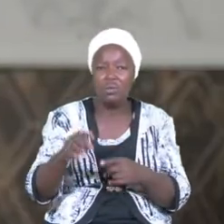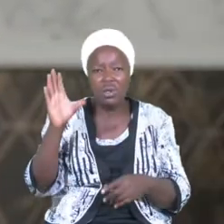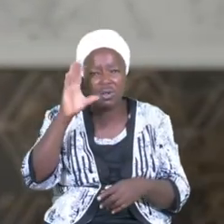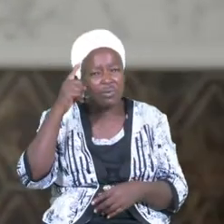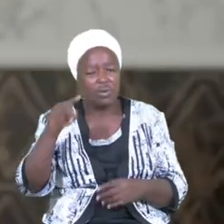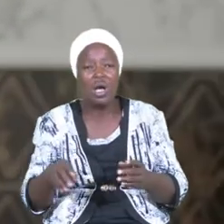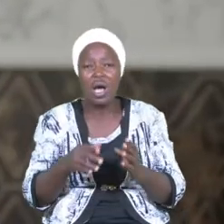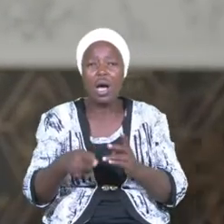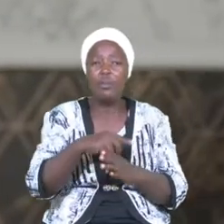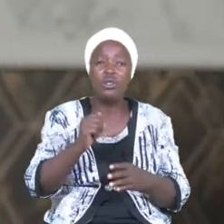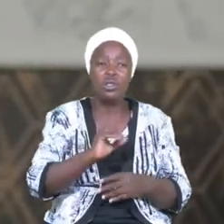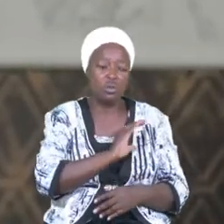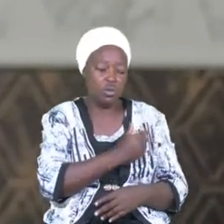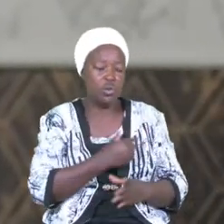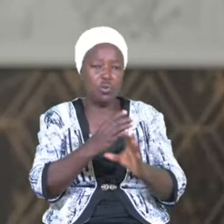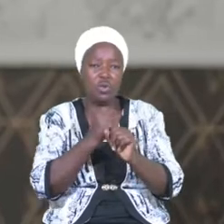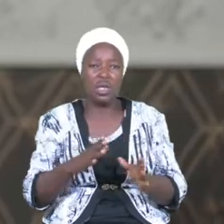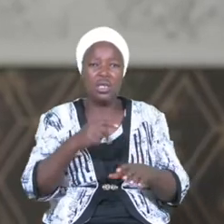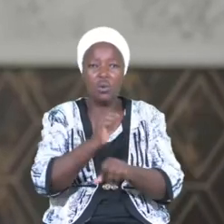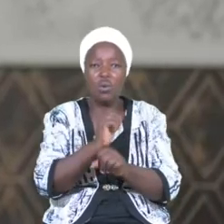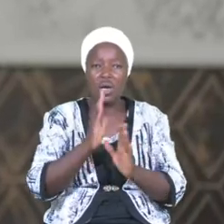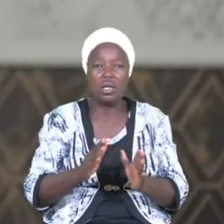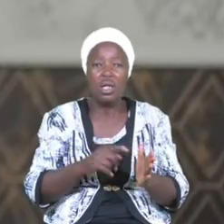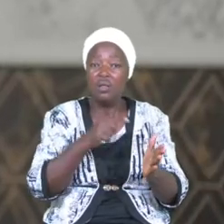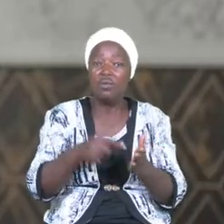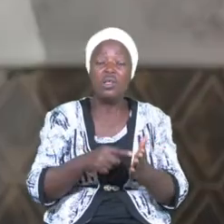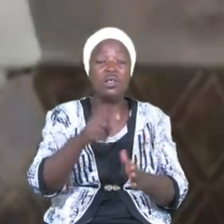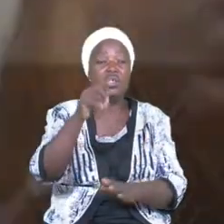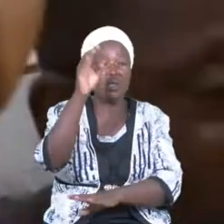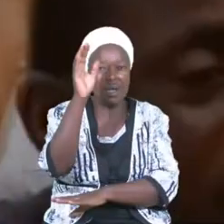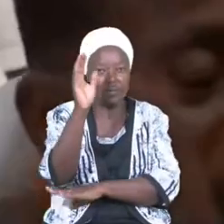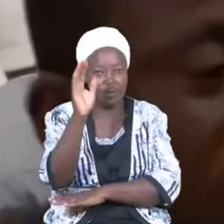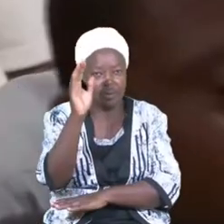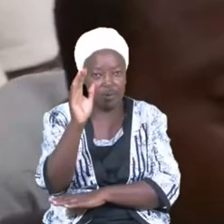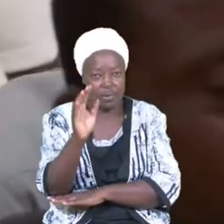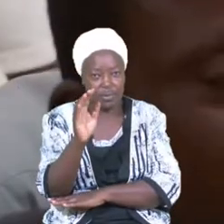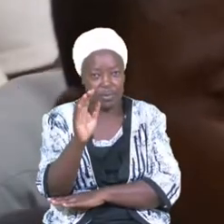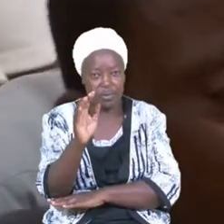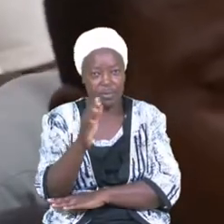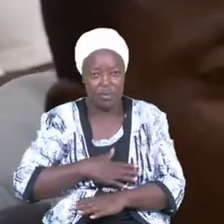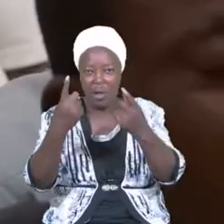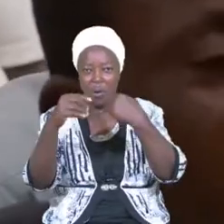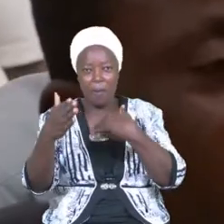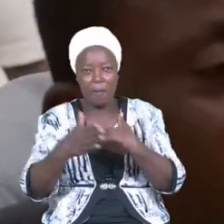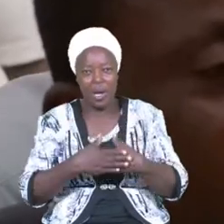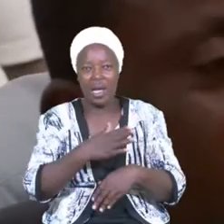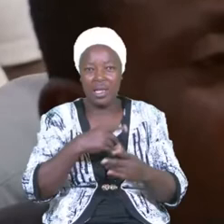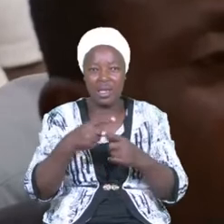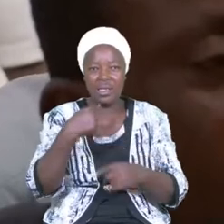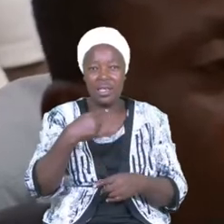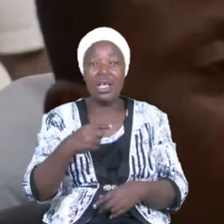the workers. This afternoon, come back and say, I